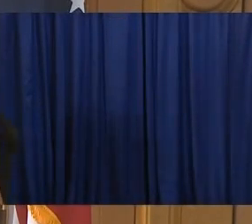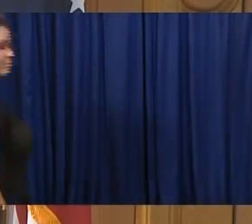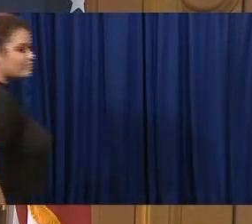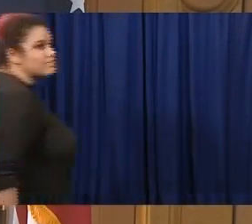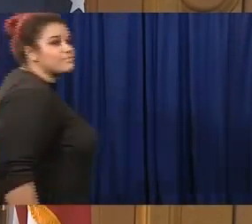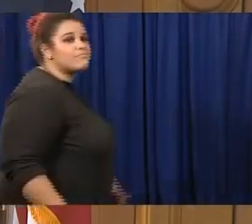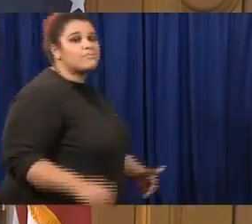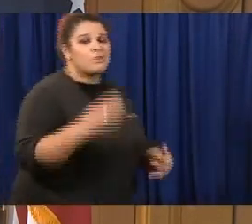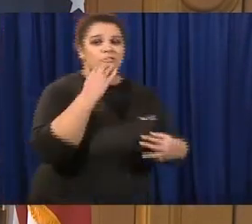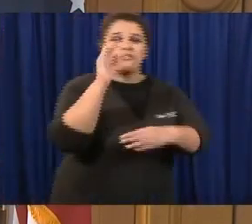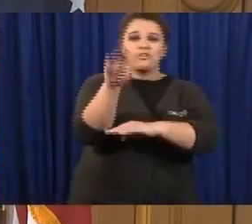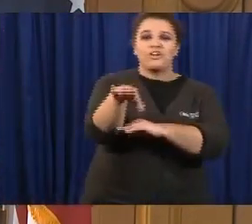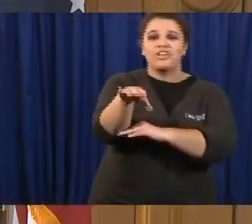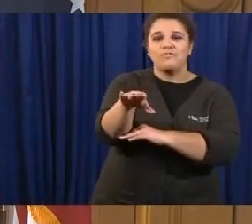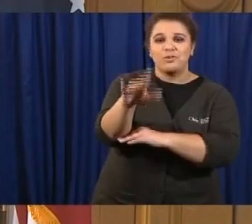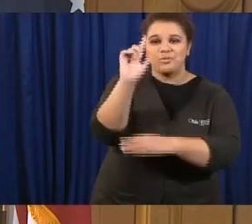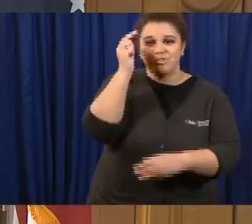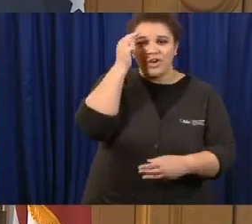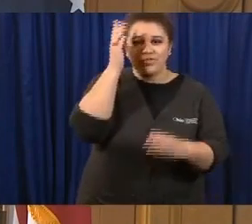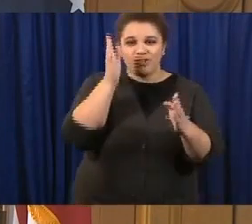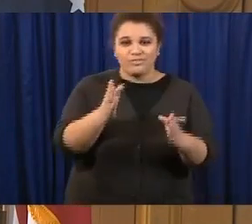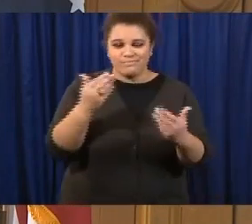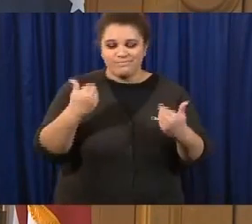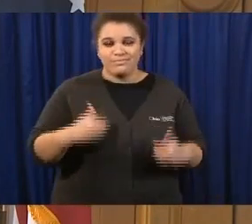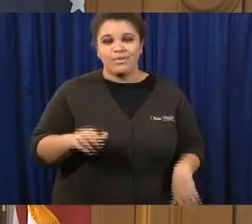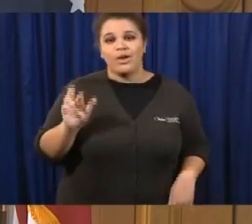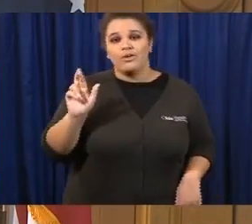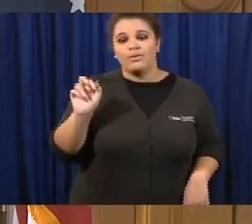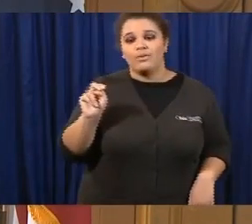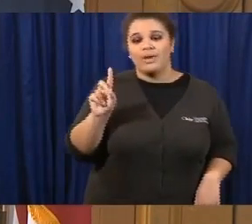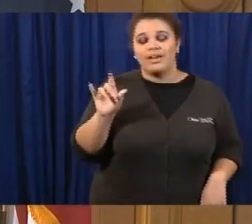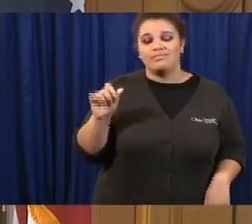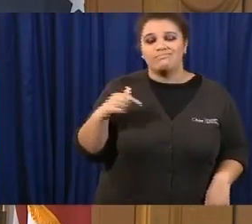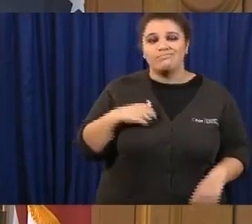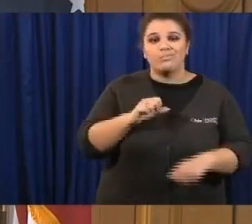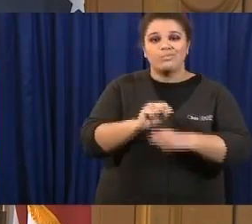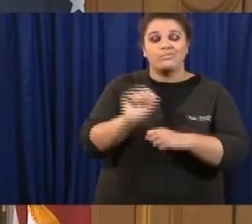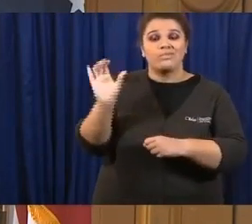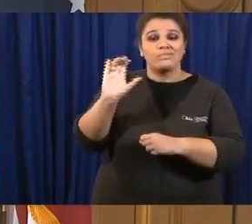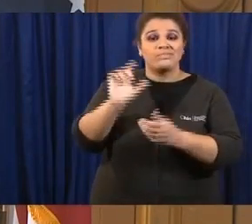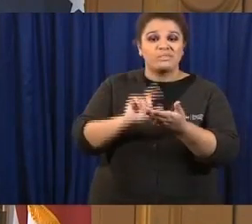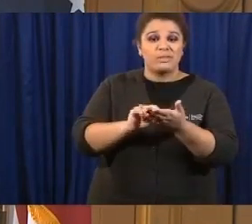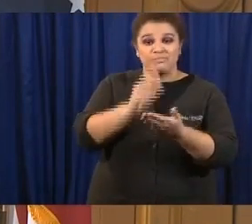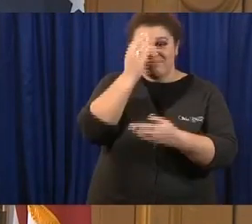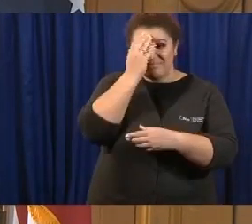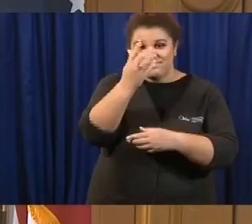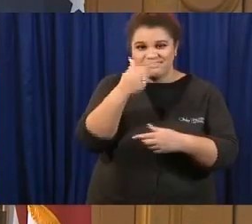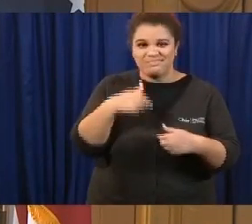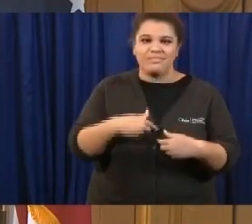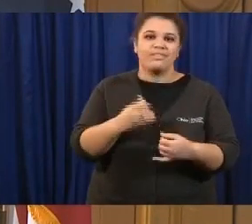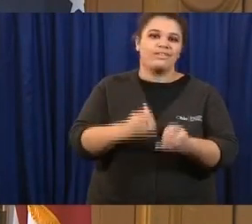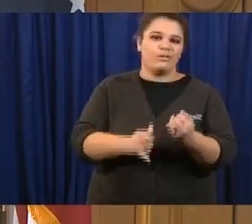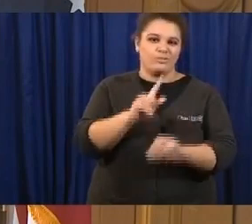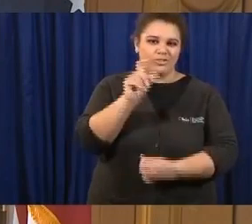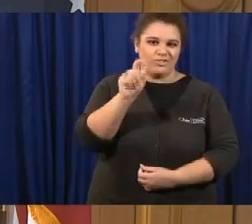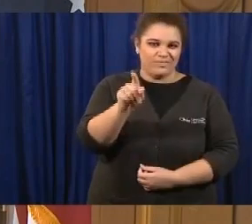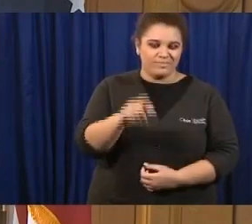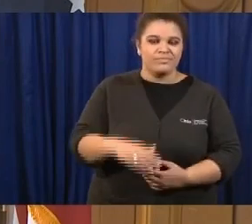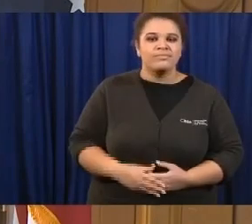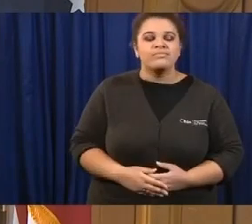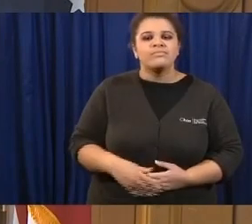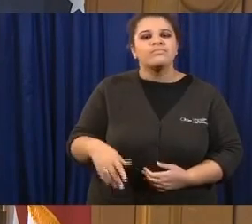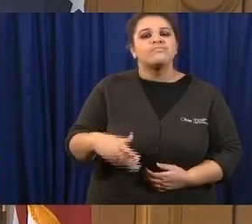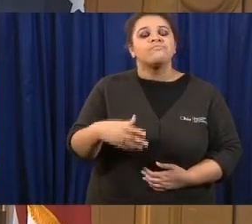Good afternoon, Governor. Randy Ludlow with the Columbus Dispatch, and I get to ask the final queries. A quick question to Dr.